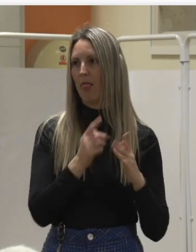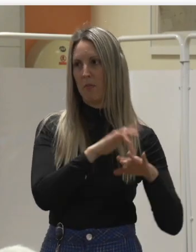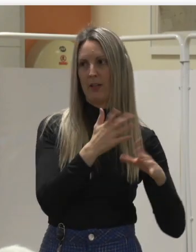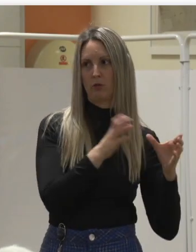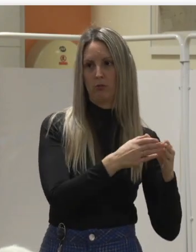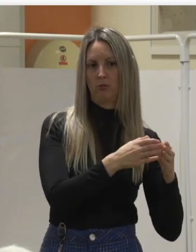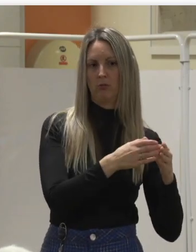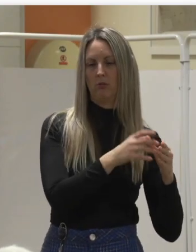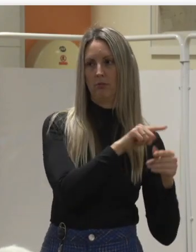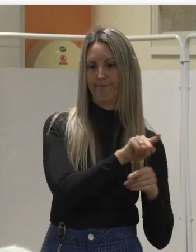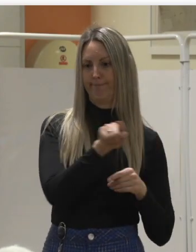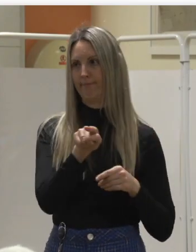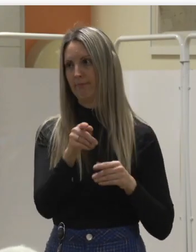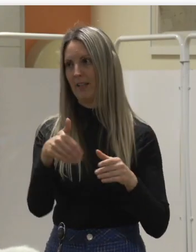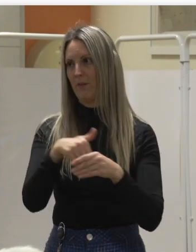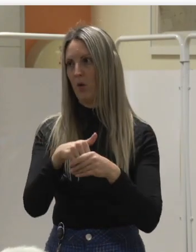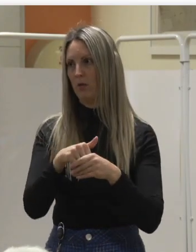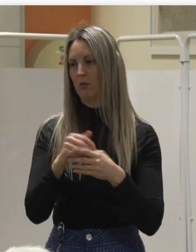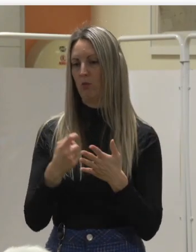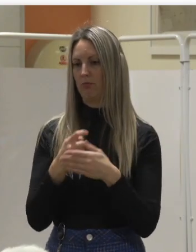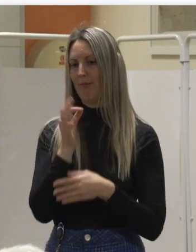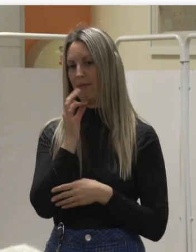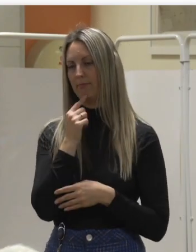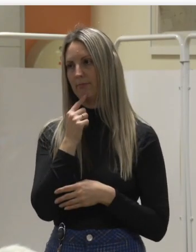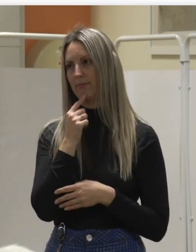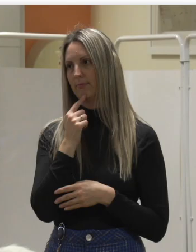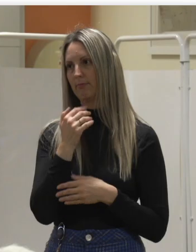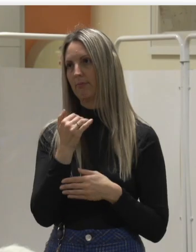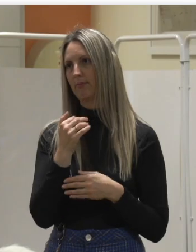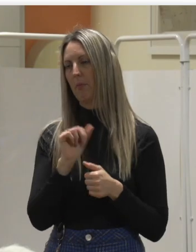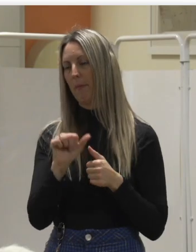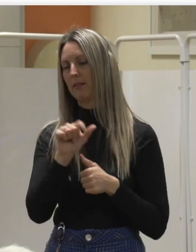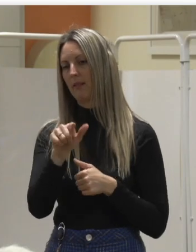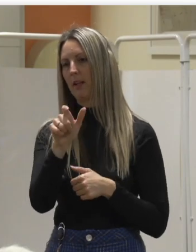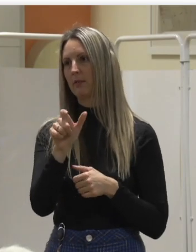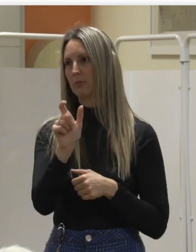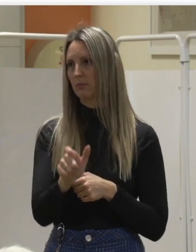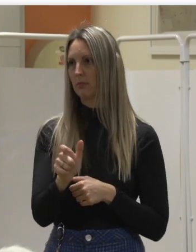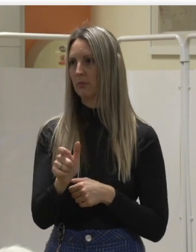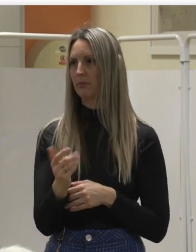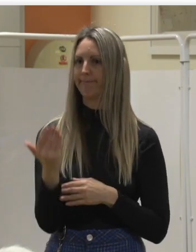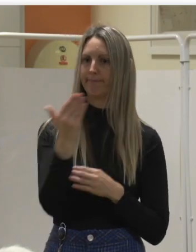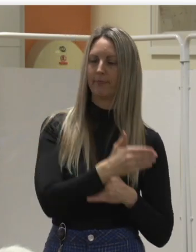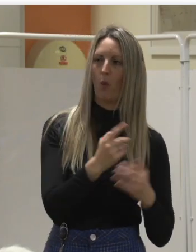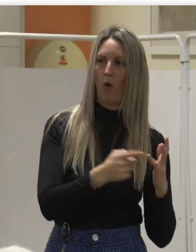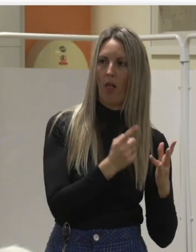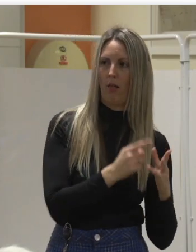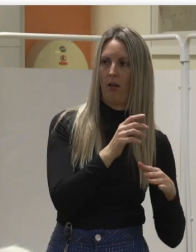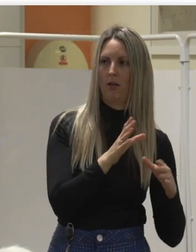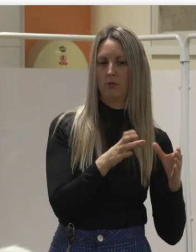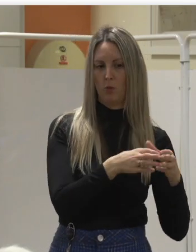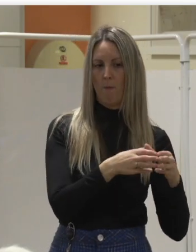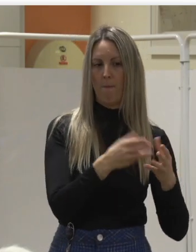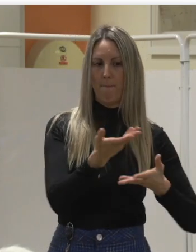may lead on to for a person to develop fibromyalgia at a later stage, or even other type of chronic pain